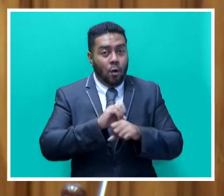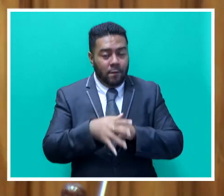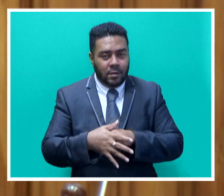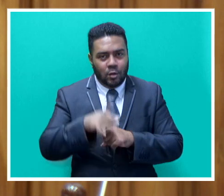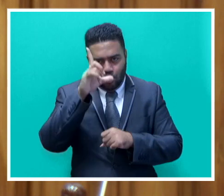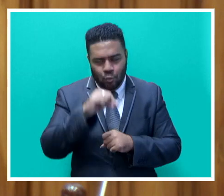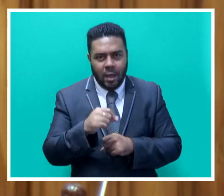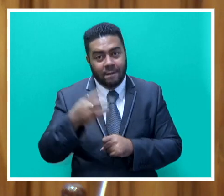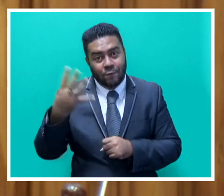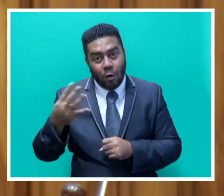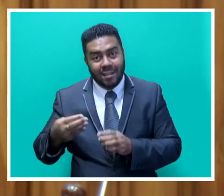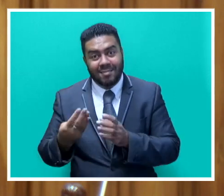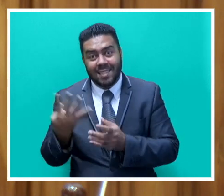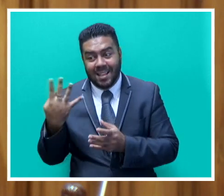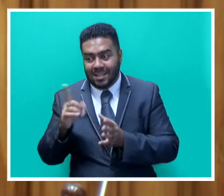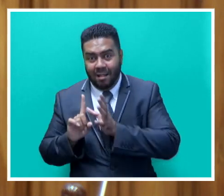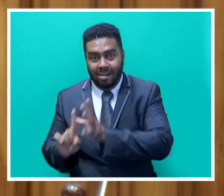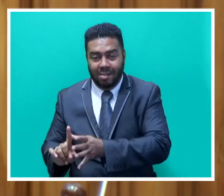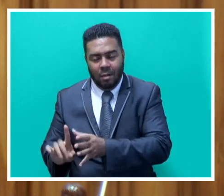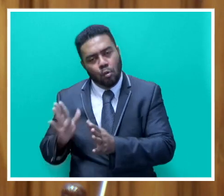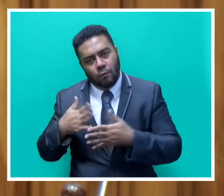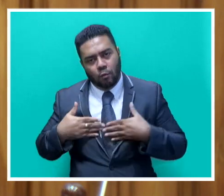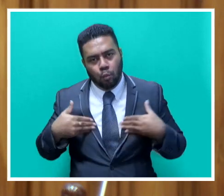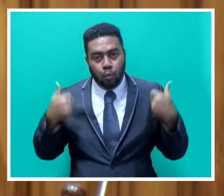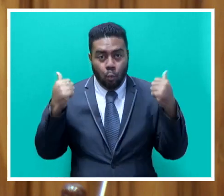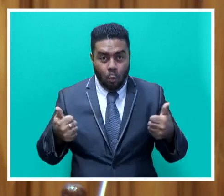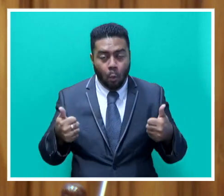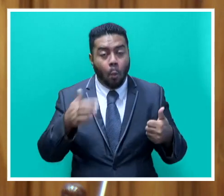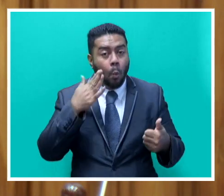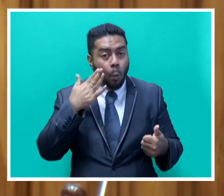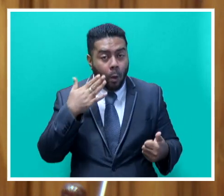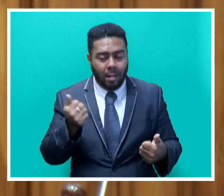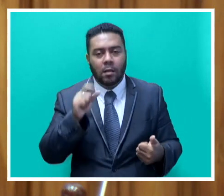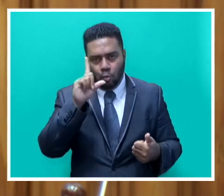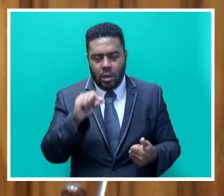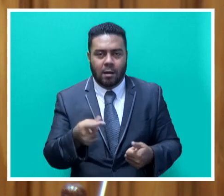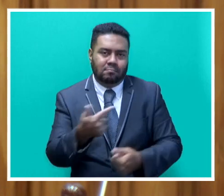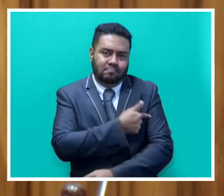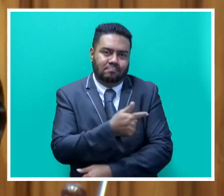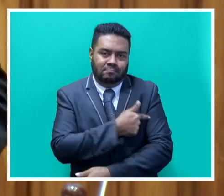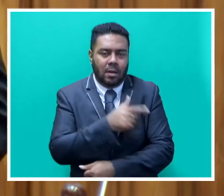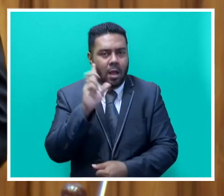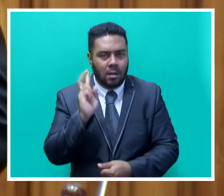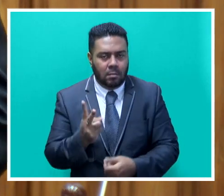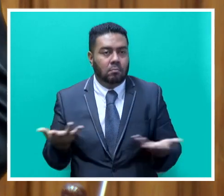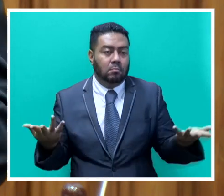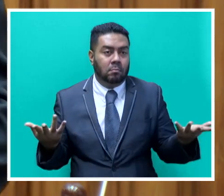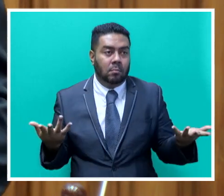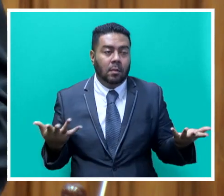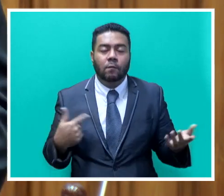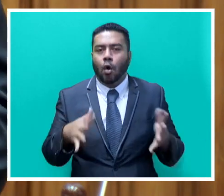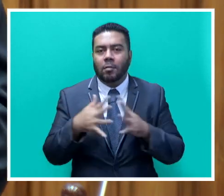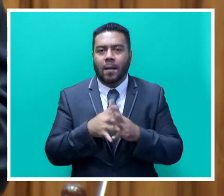they've completed 14 days of isolation and recovered from acute illness. The stance is also consistent with current global best practice and